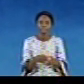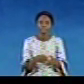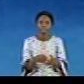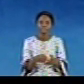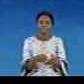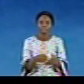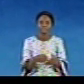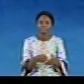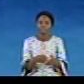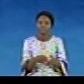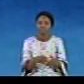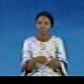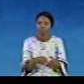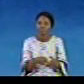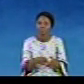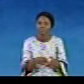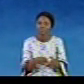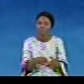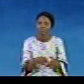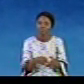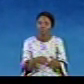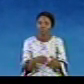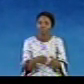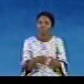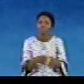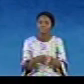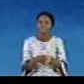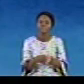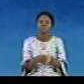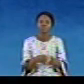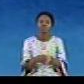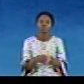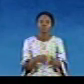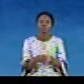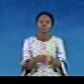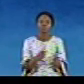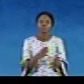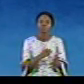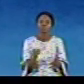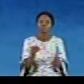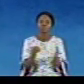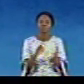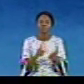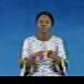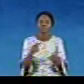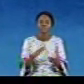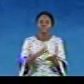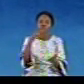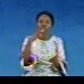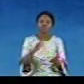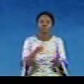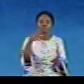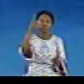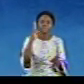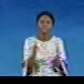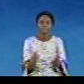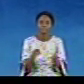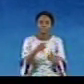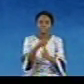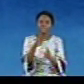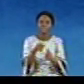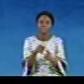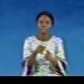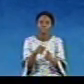home so he said as we fall into this program and the glory of god went in whenever i was